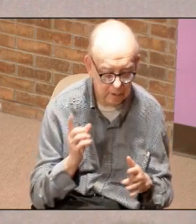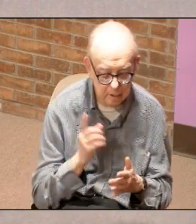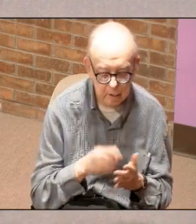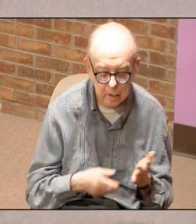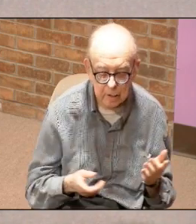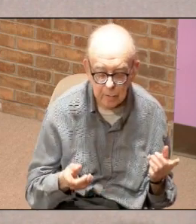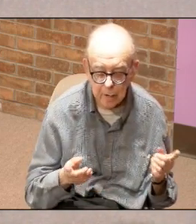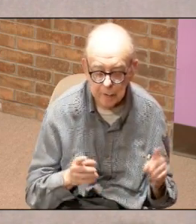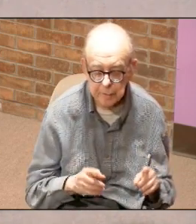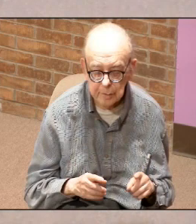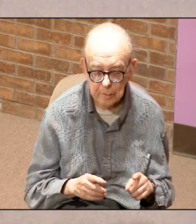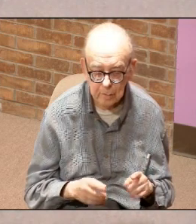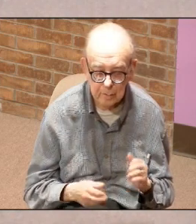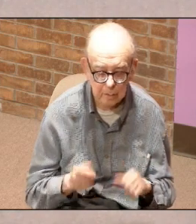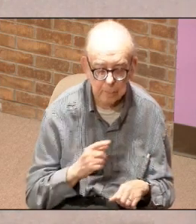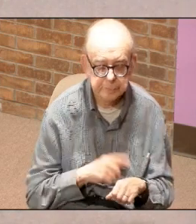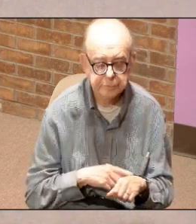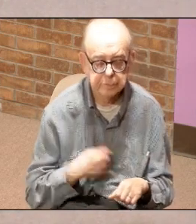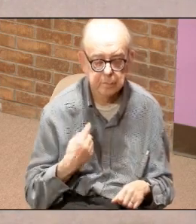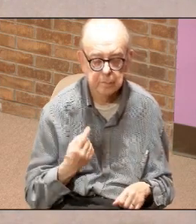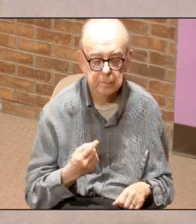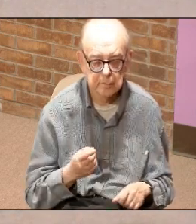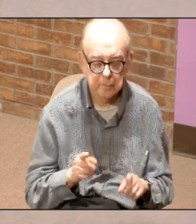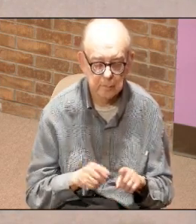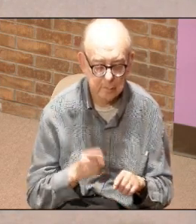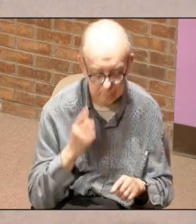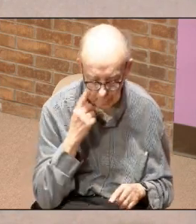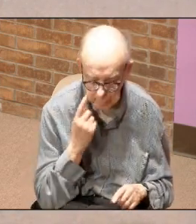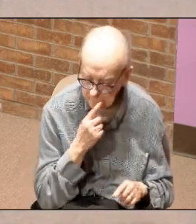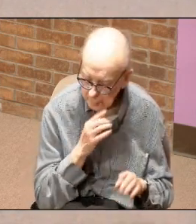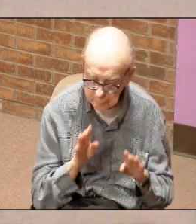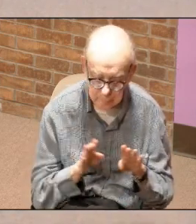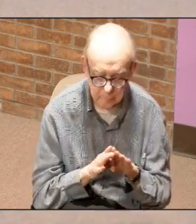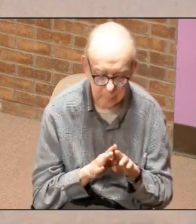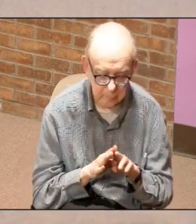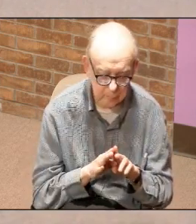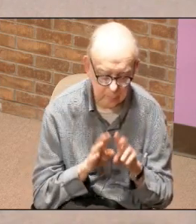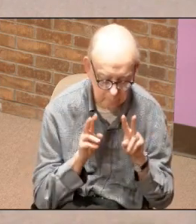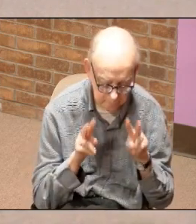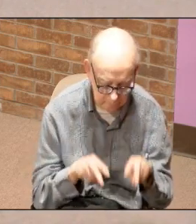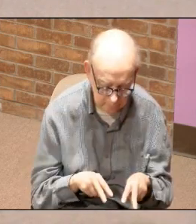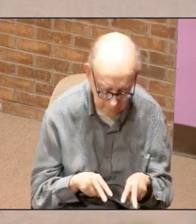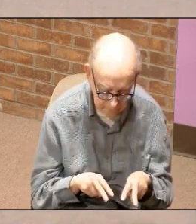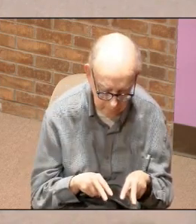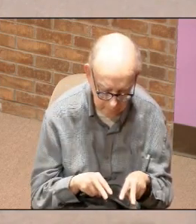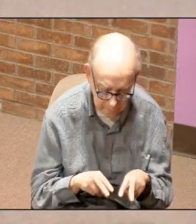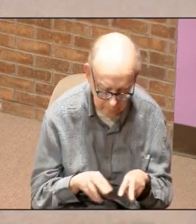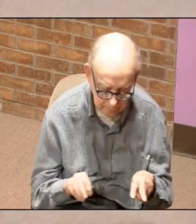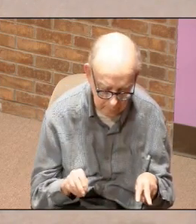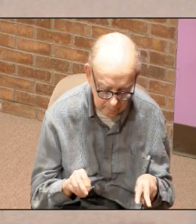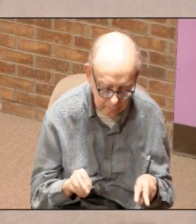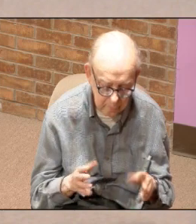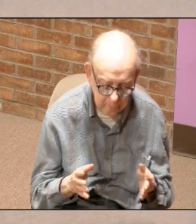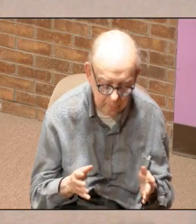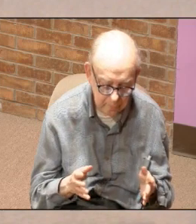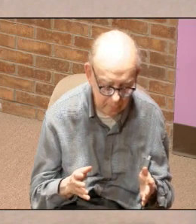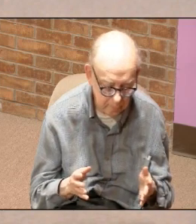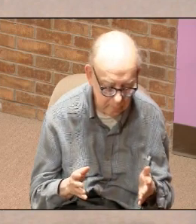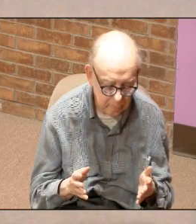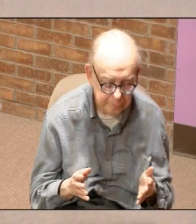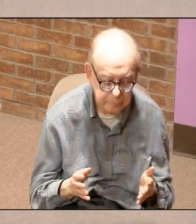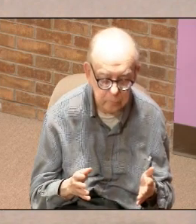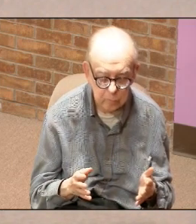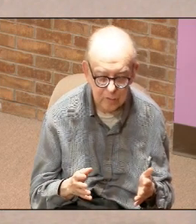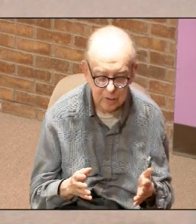And guess what happens? Most of the time when my eyes are closed and I'm looking to the floor or wherever I'm